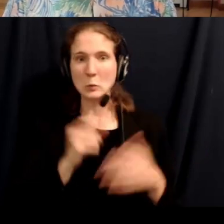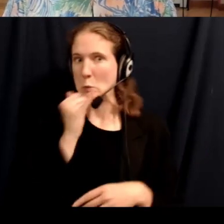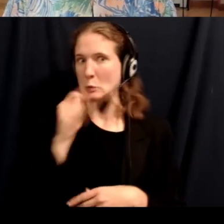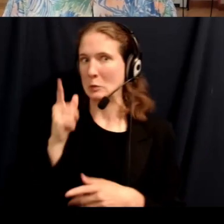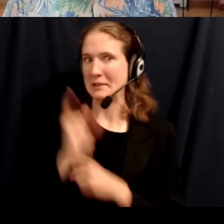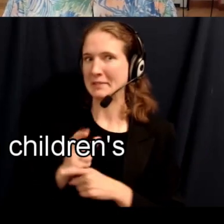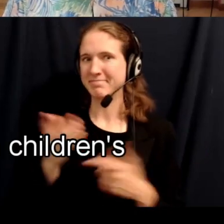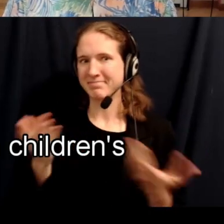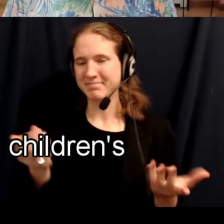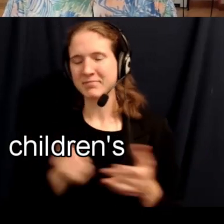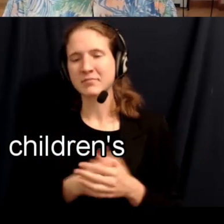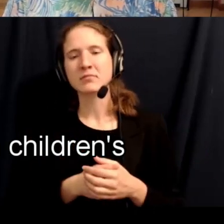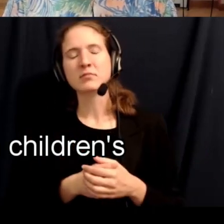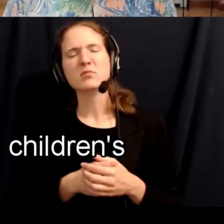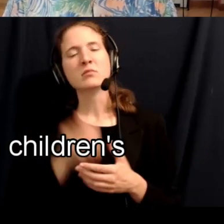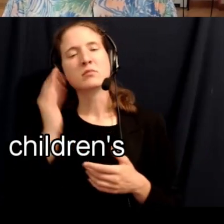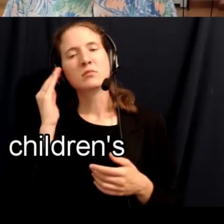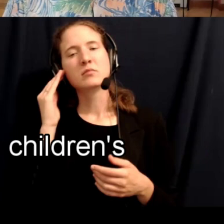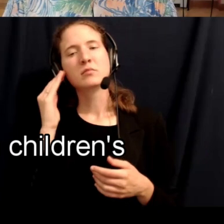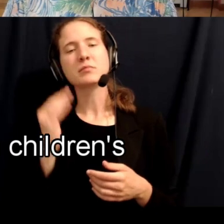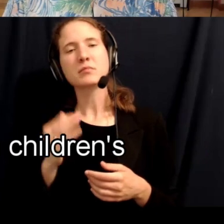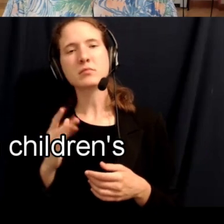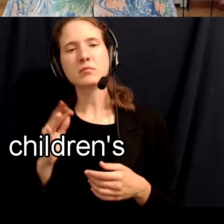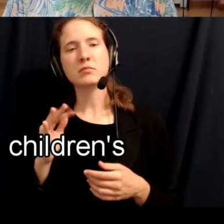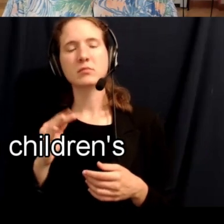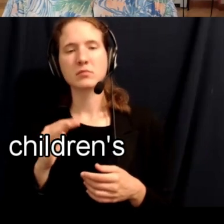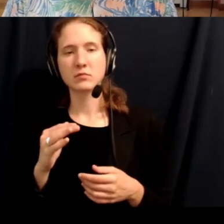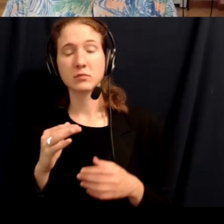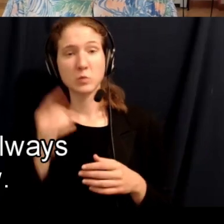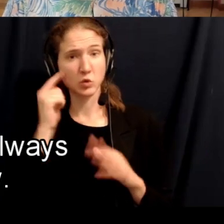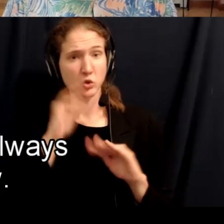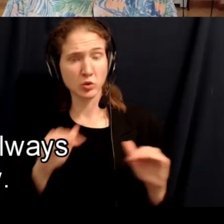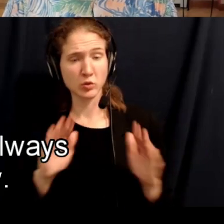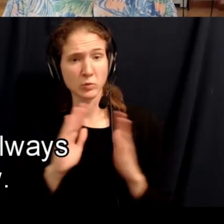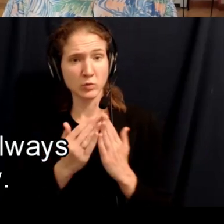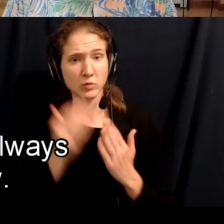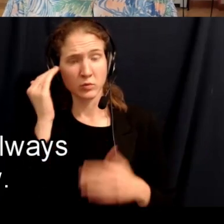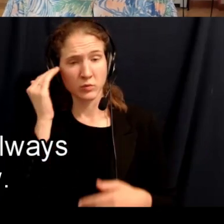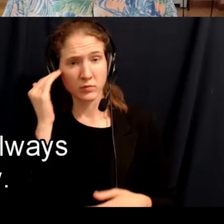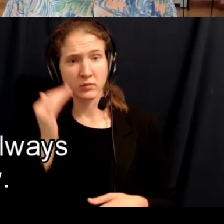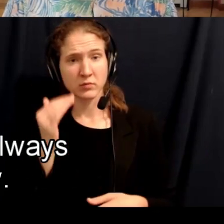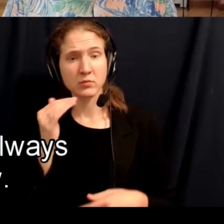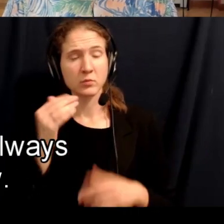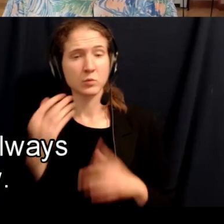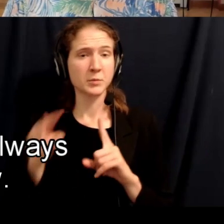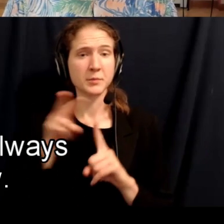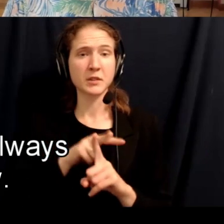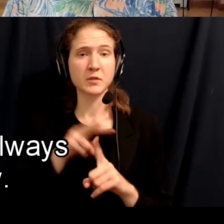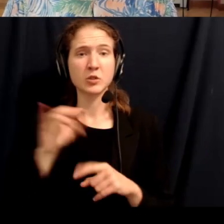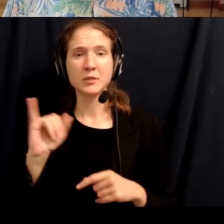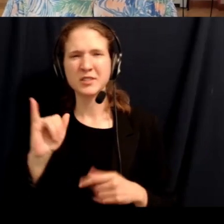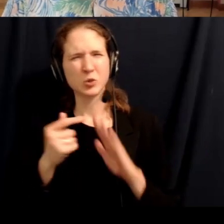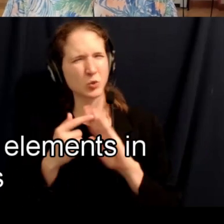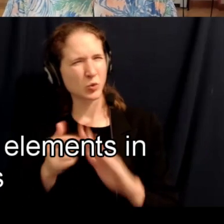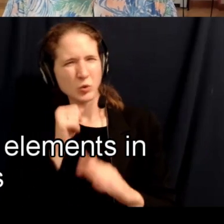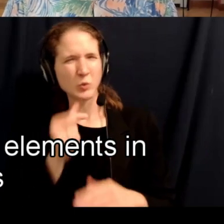know, Yeah. one of the things that in children's books, the point of view is always, show, don't